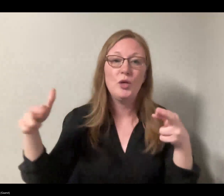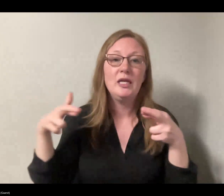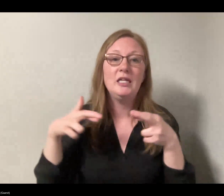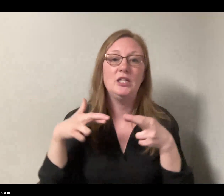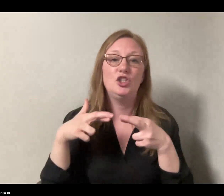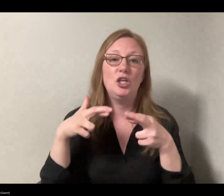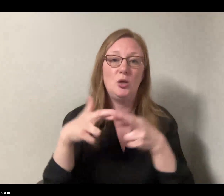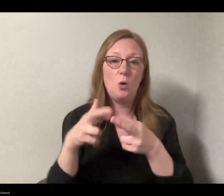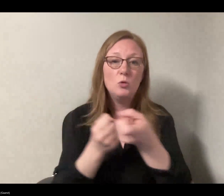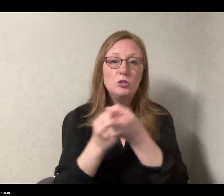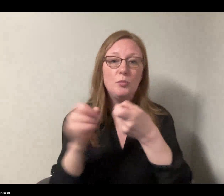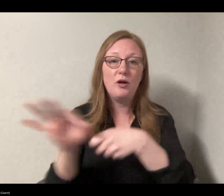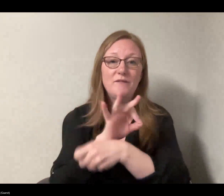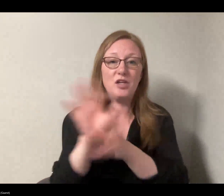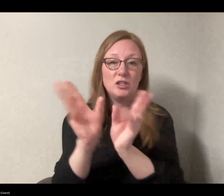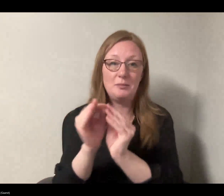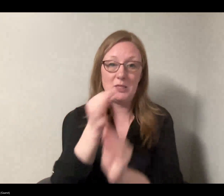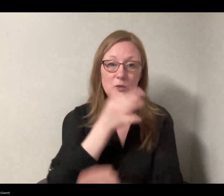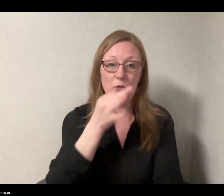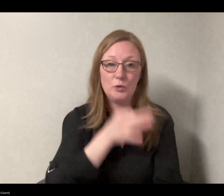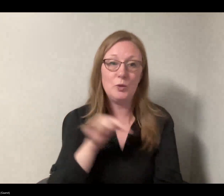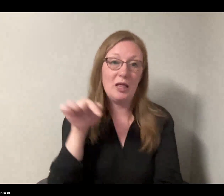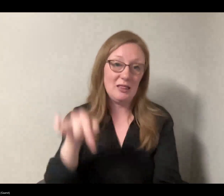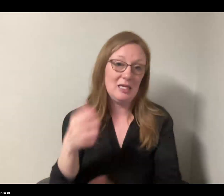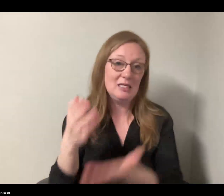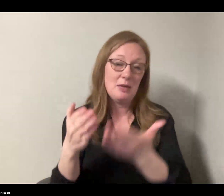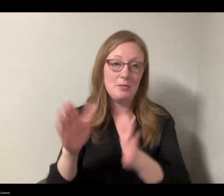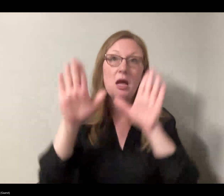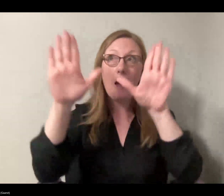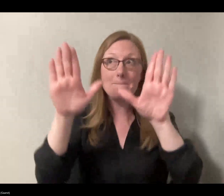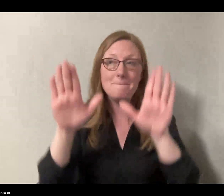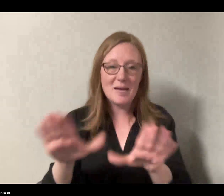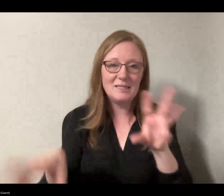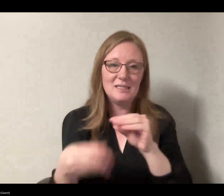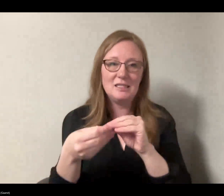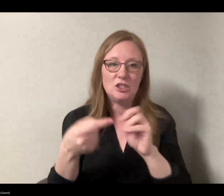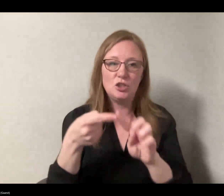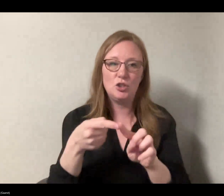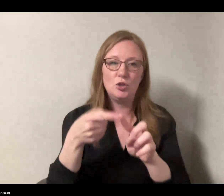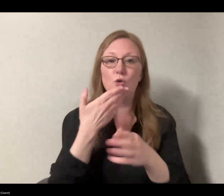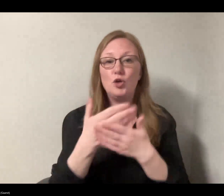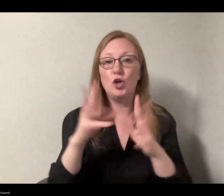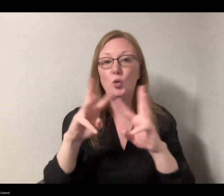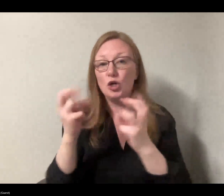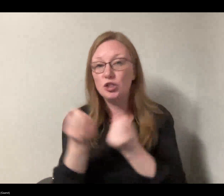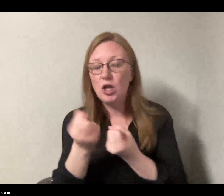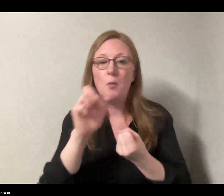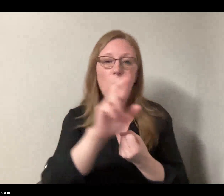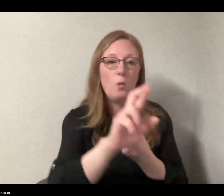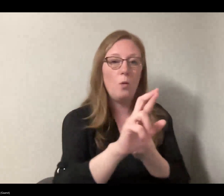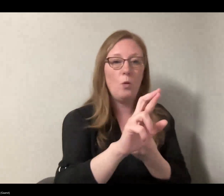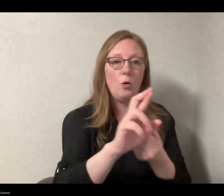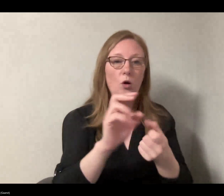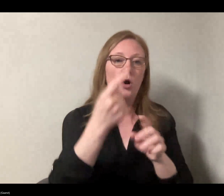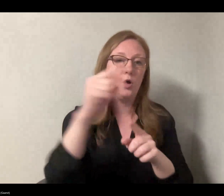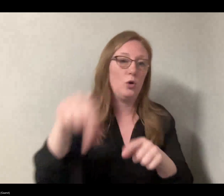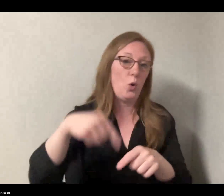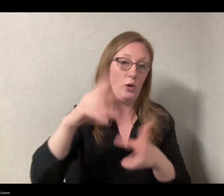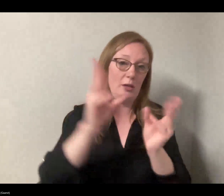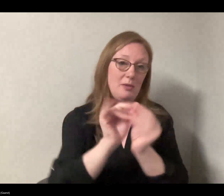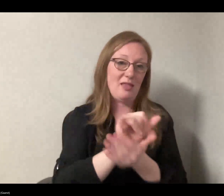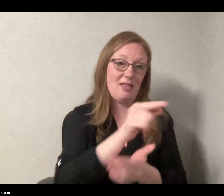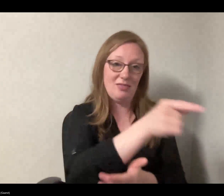here, and this may be a great addition to an upcoming workshop, or just the quarterly meetings that they